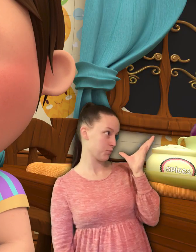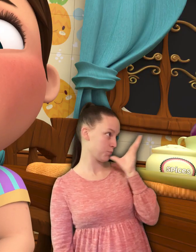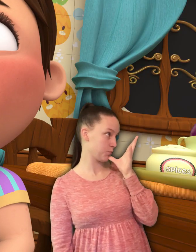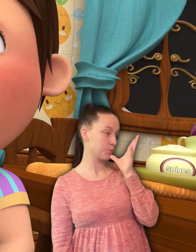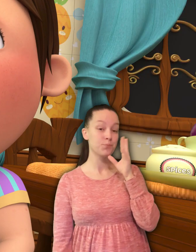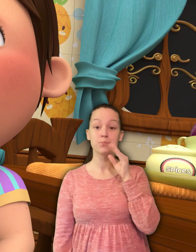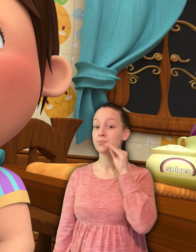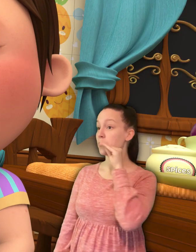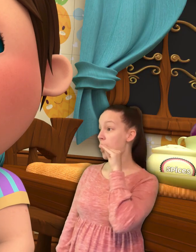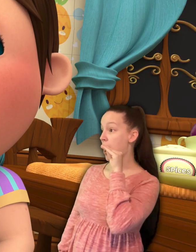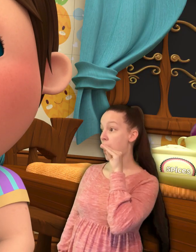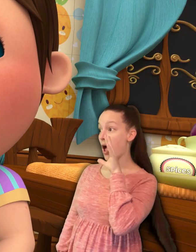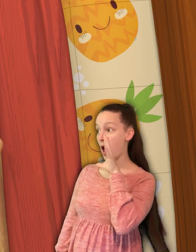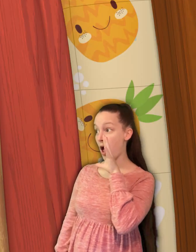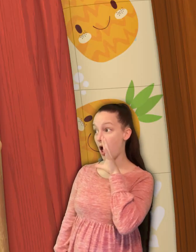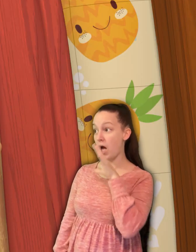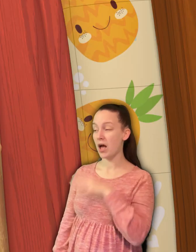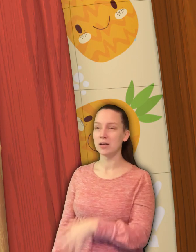lies